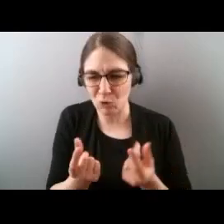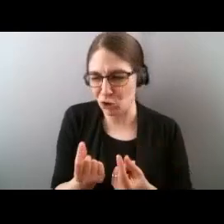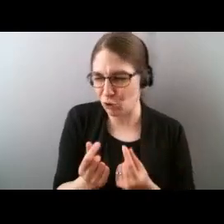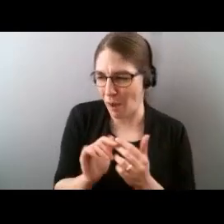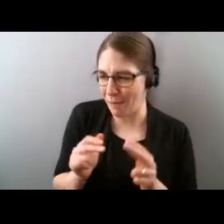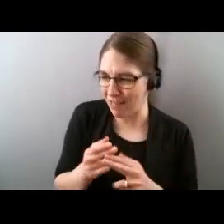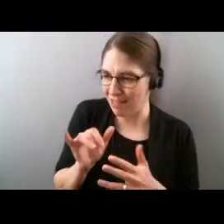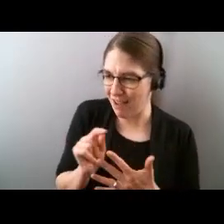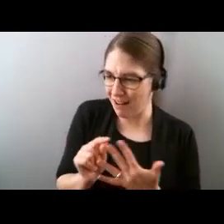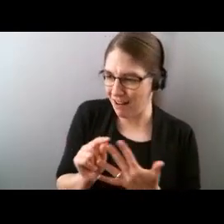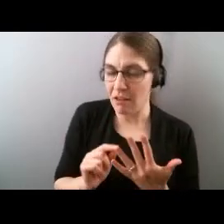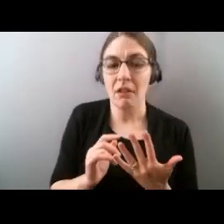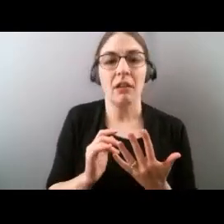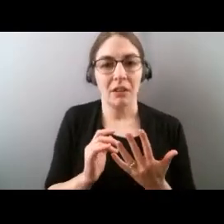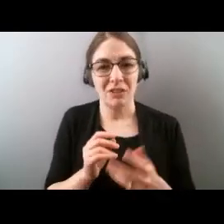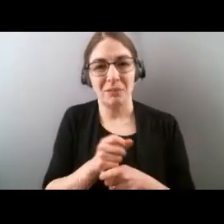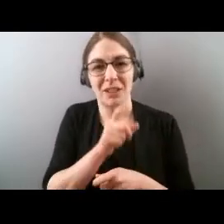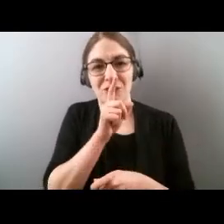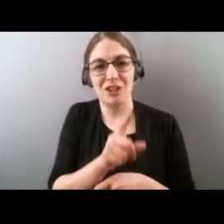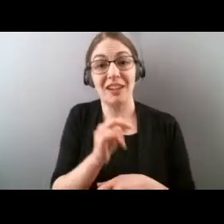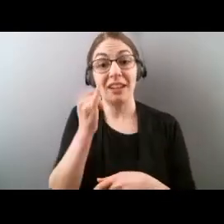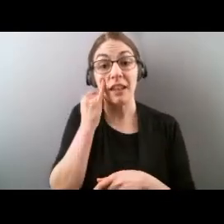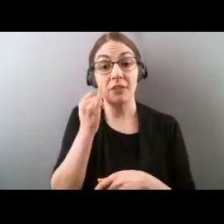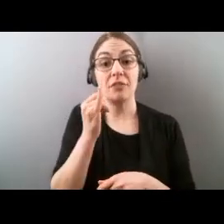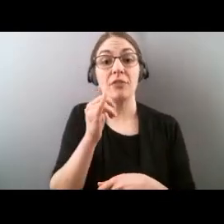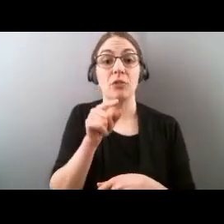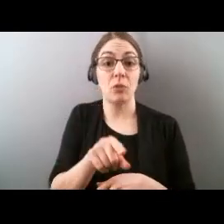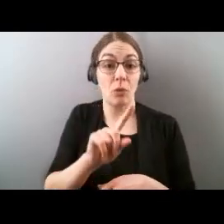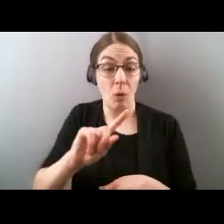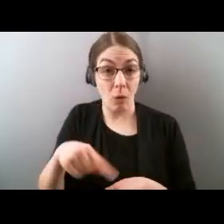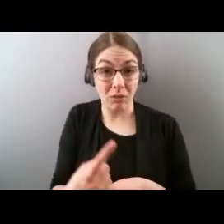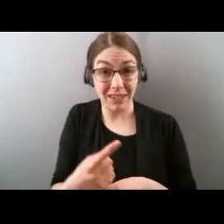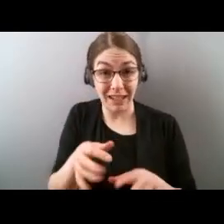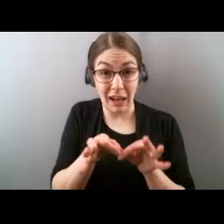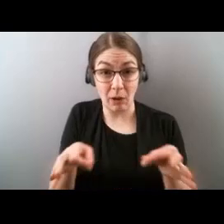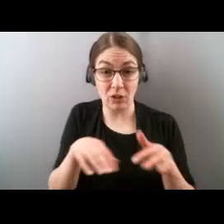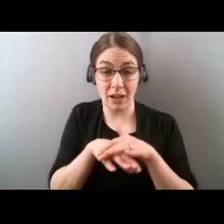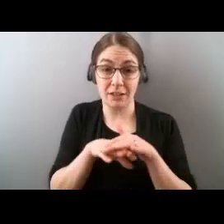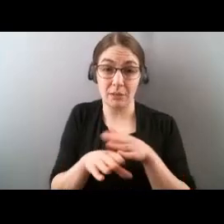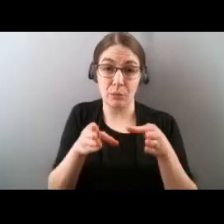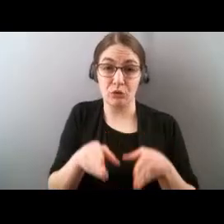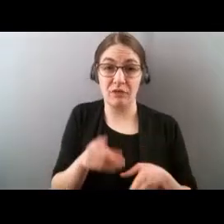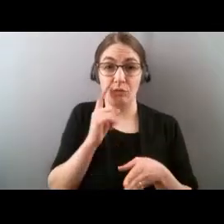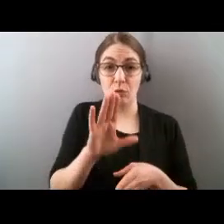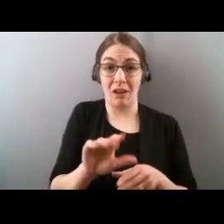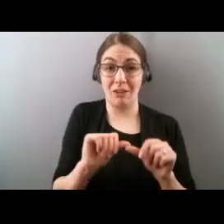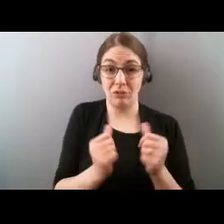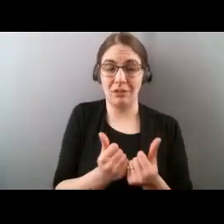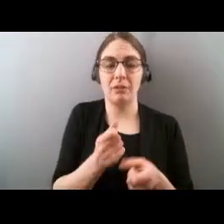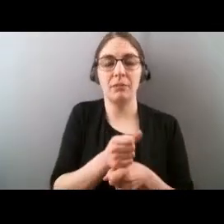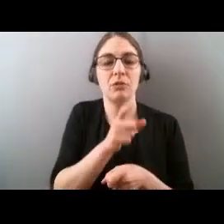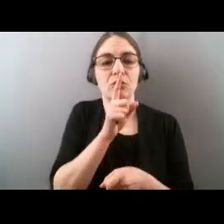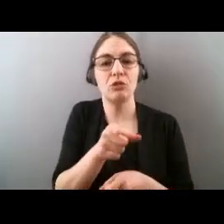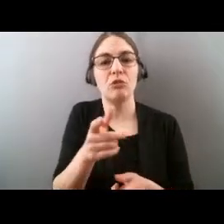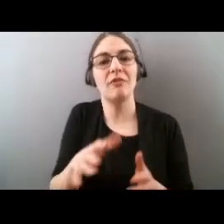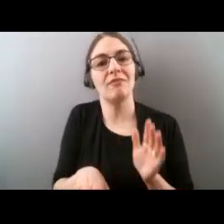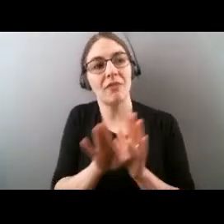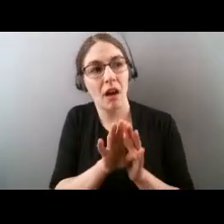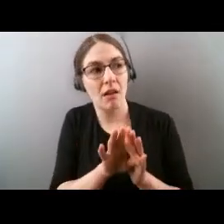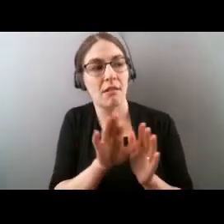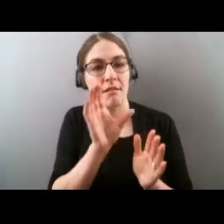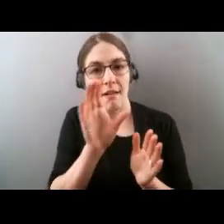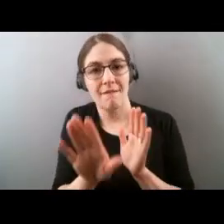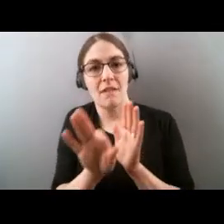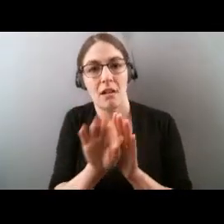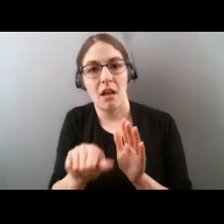that, especially if you are the only language access person for your agency, that you find other people who do